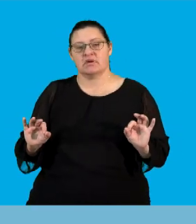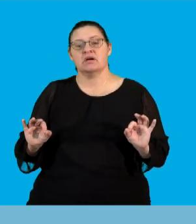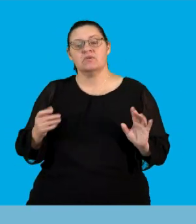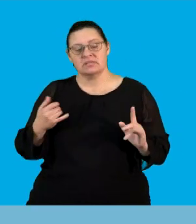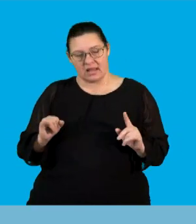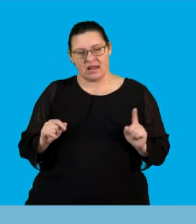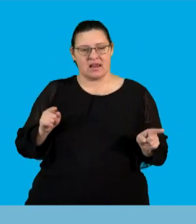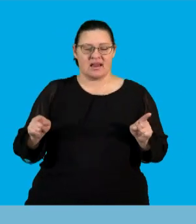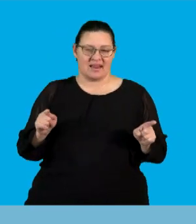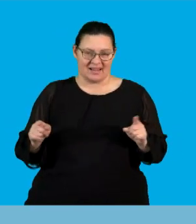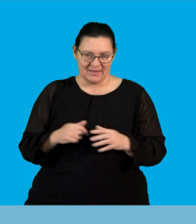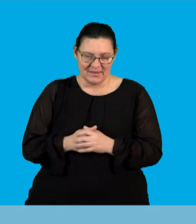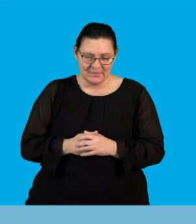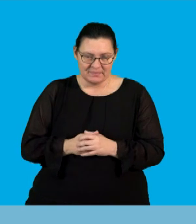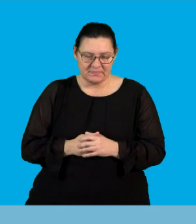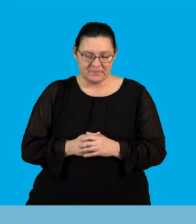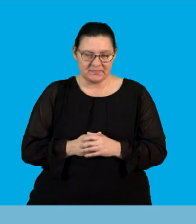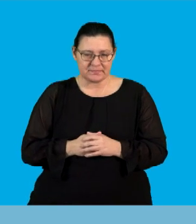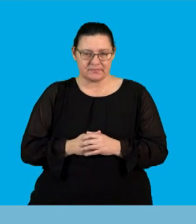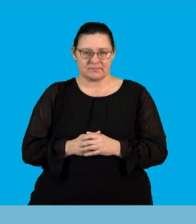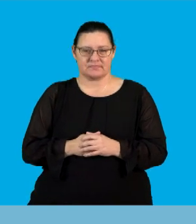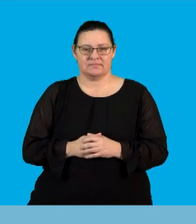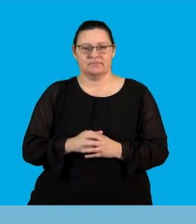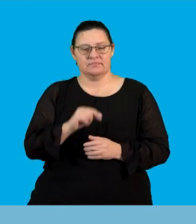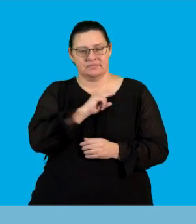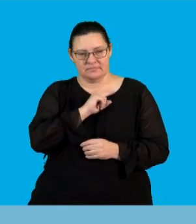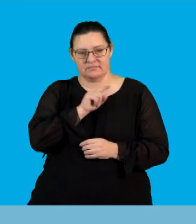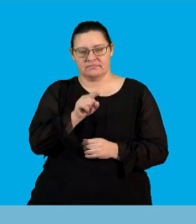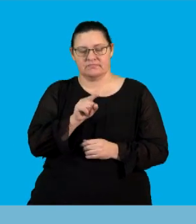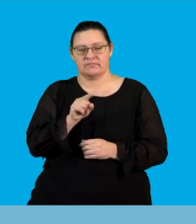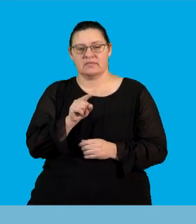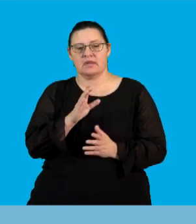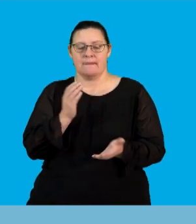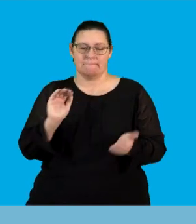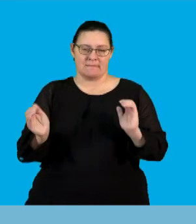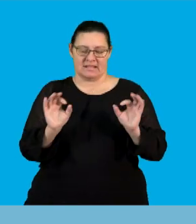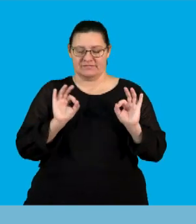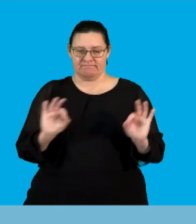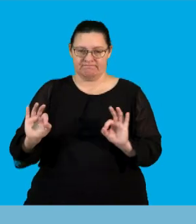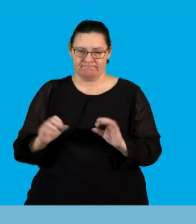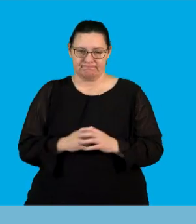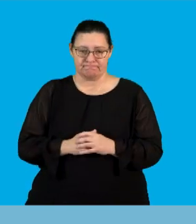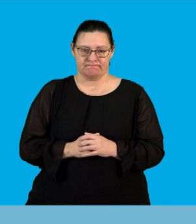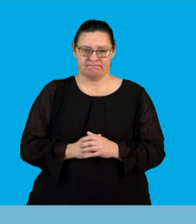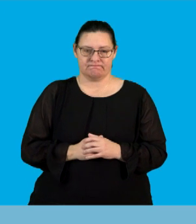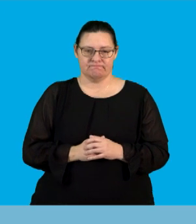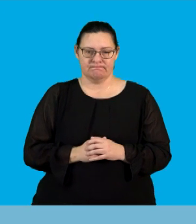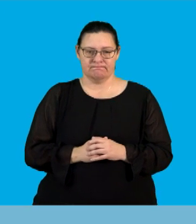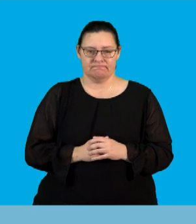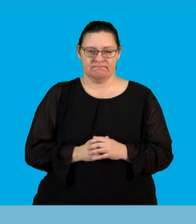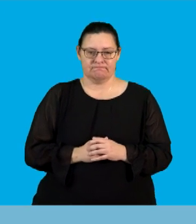on the left-hand side are still equals to the number of atoms on the right-hand side. So therefore, this equation is balanced.